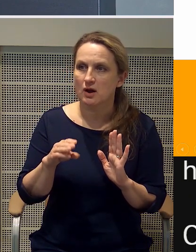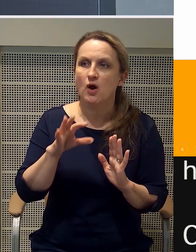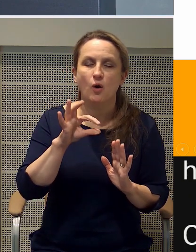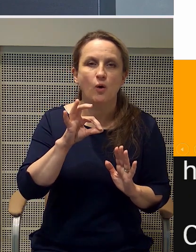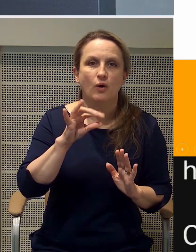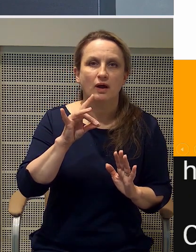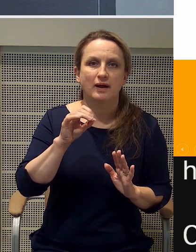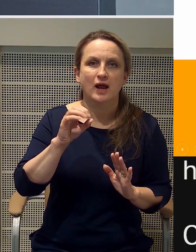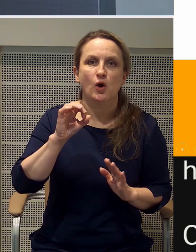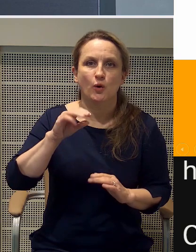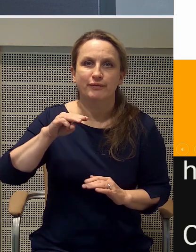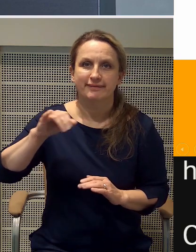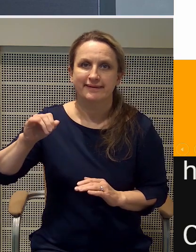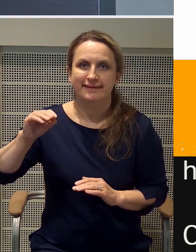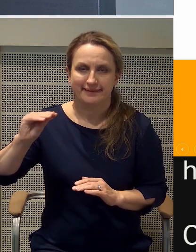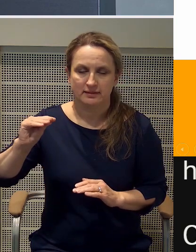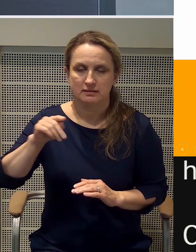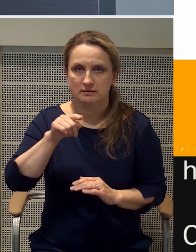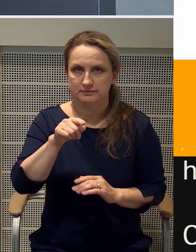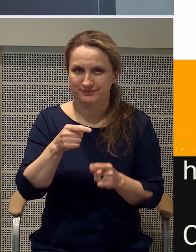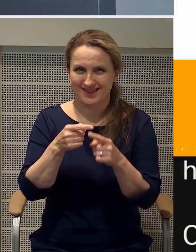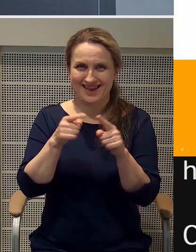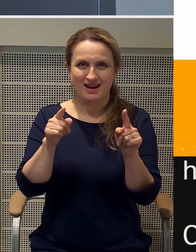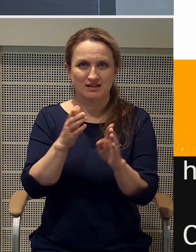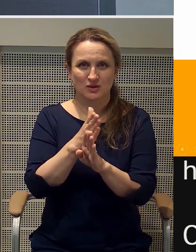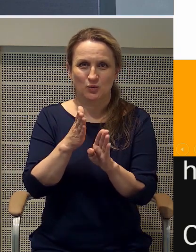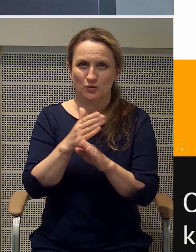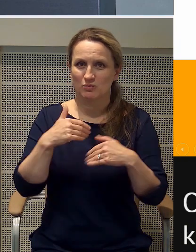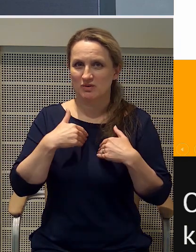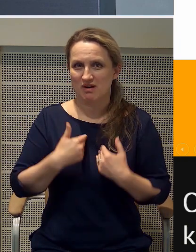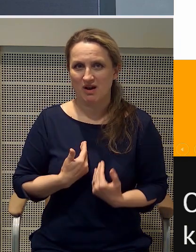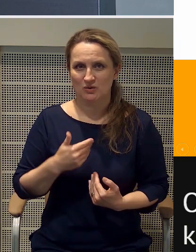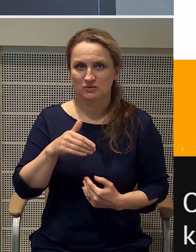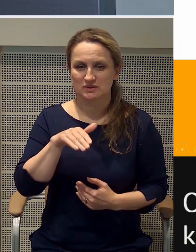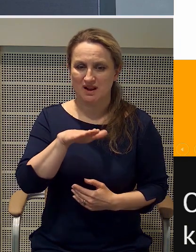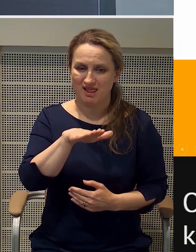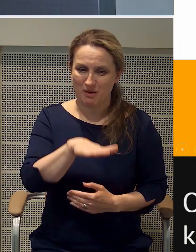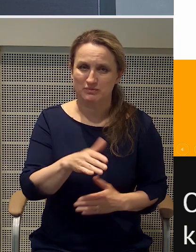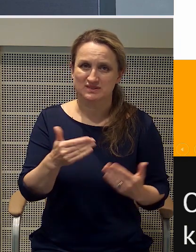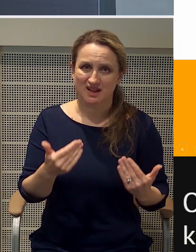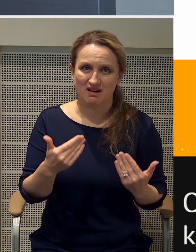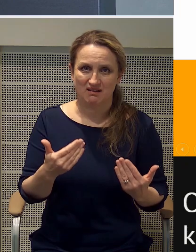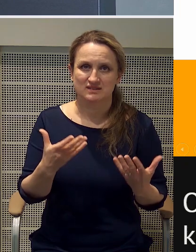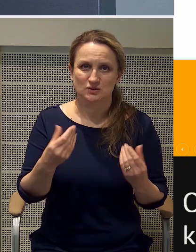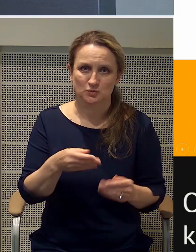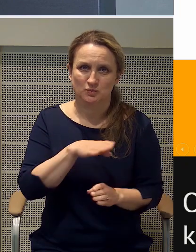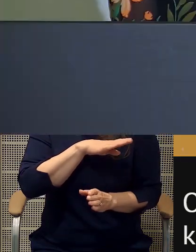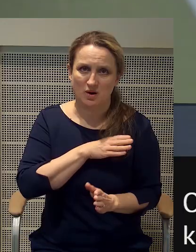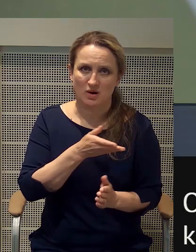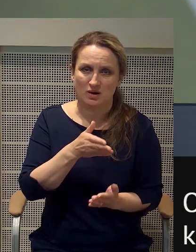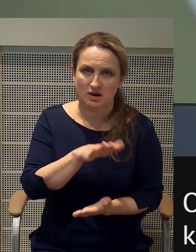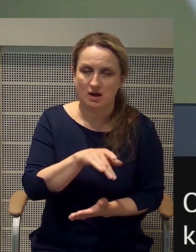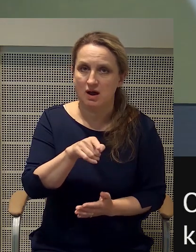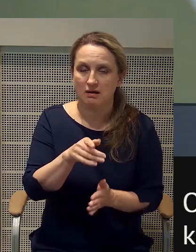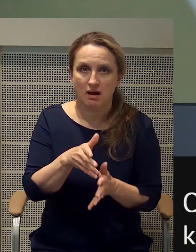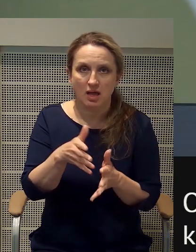Now, octreotide. This was a very specific case, and again, unfortunately, that child